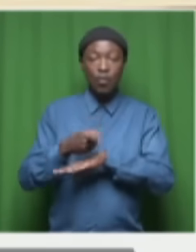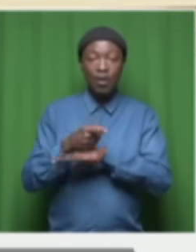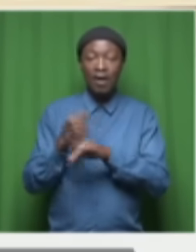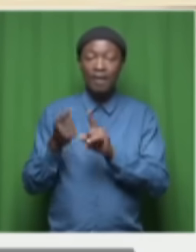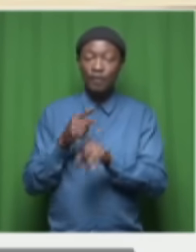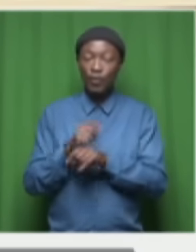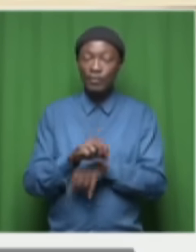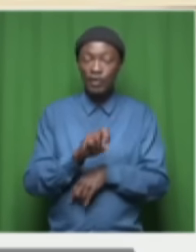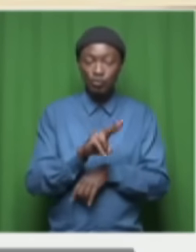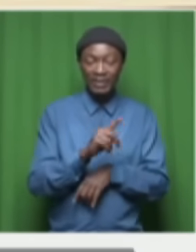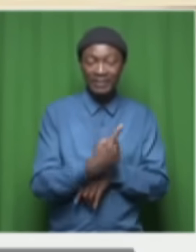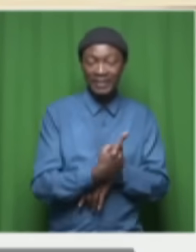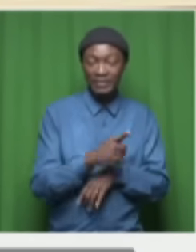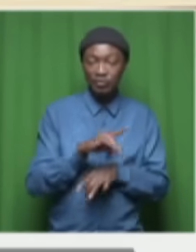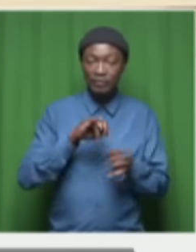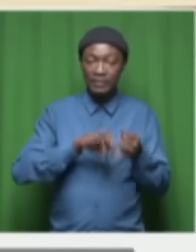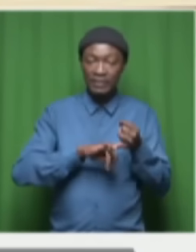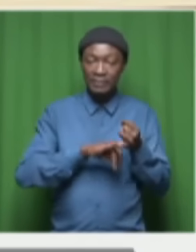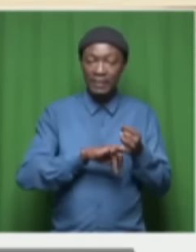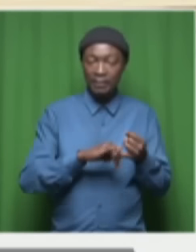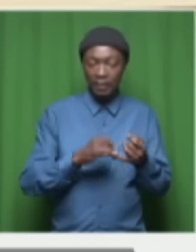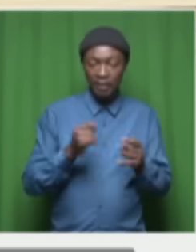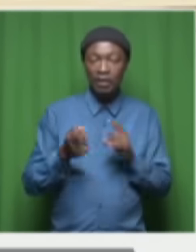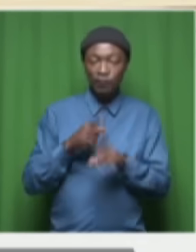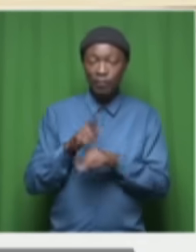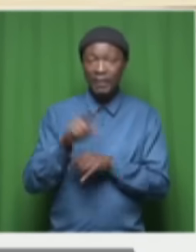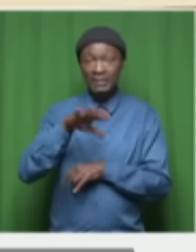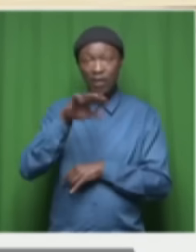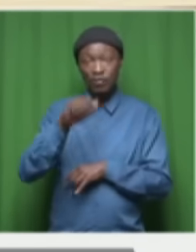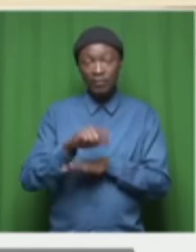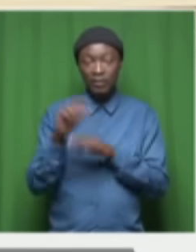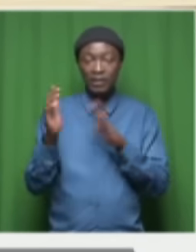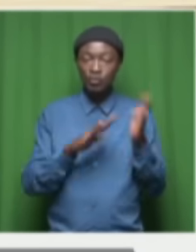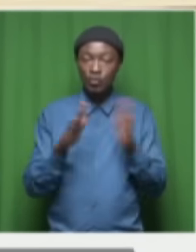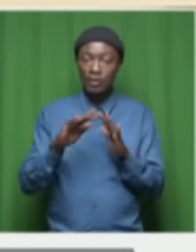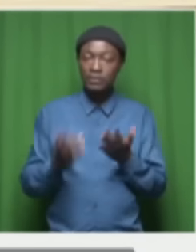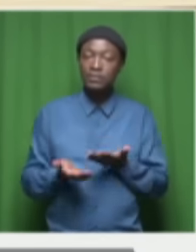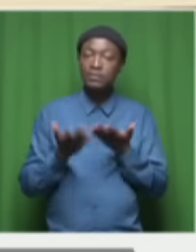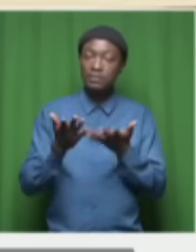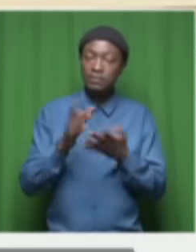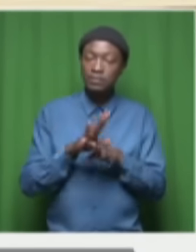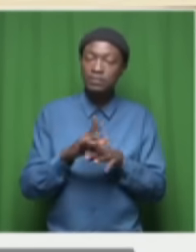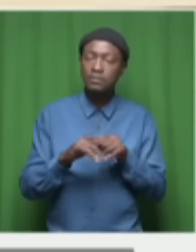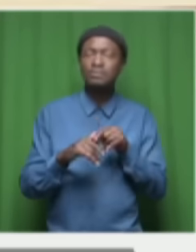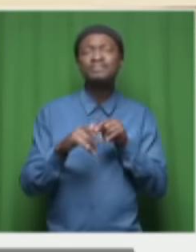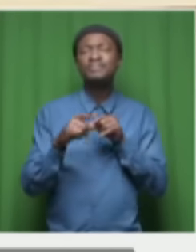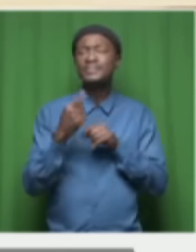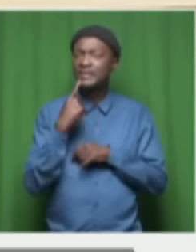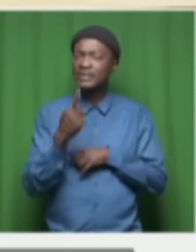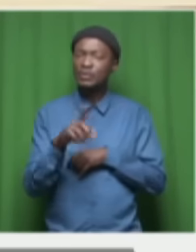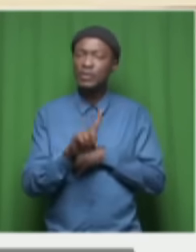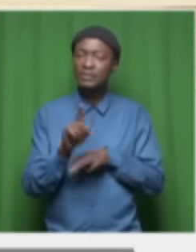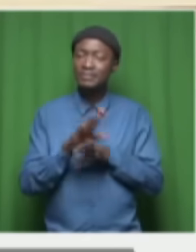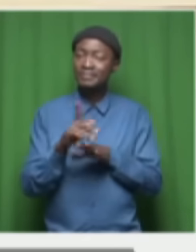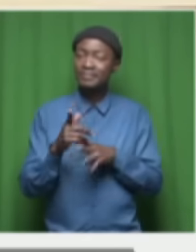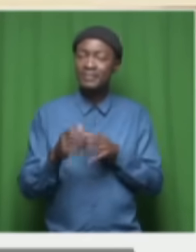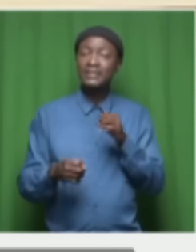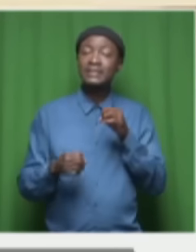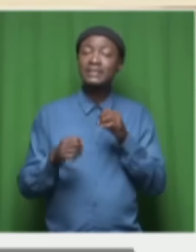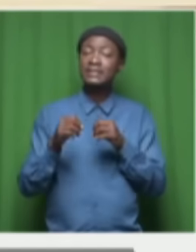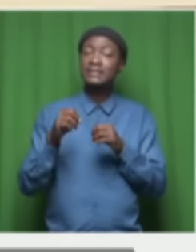the 21st of September from the South African Weather Services, which really indicated that there will be